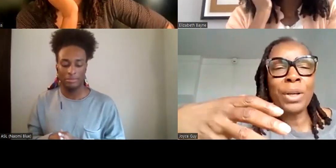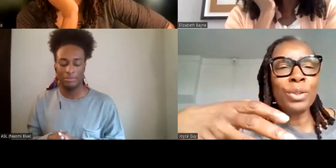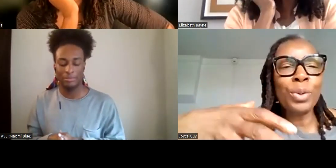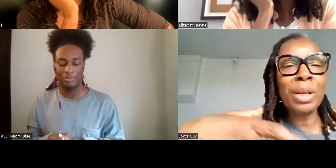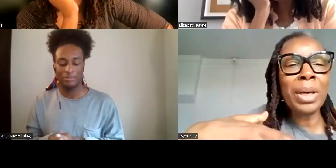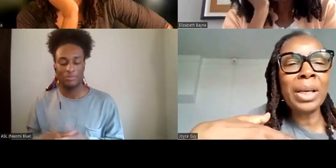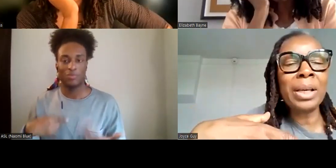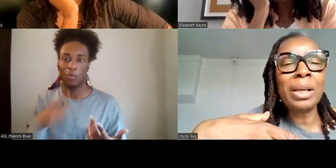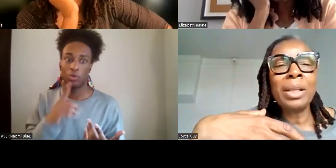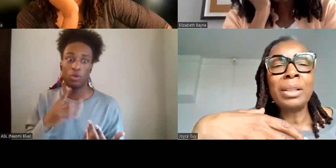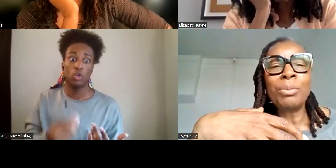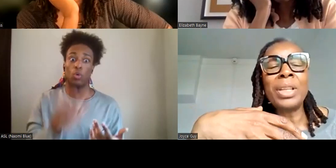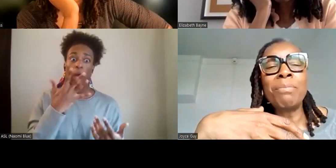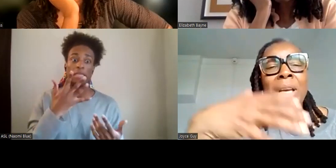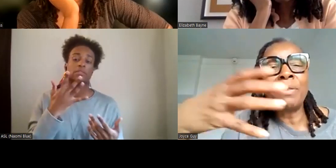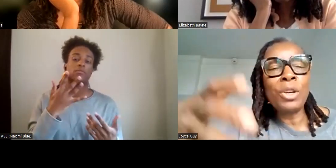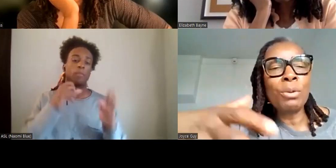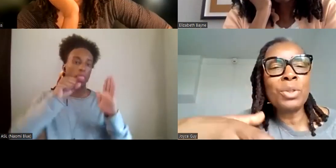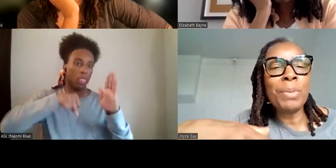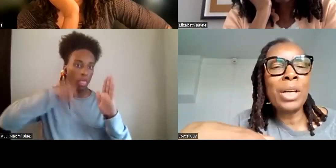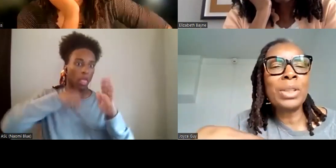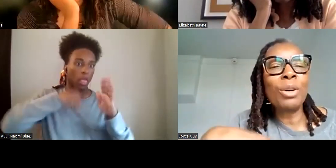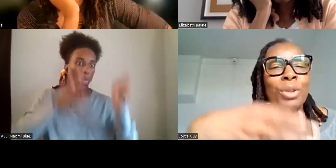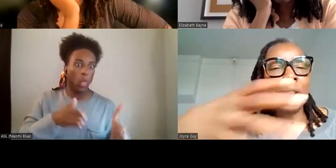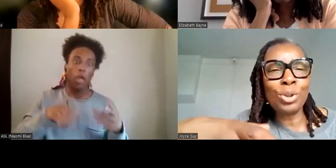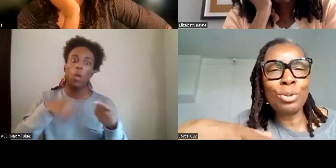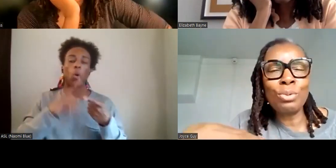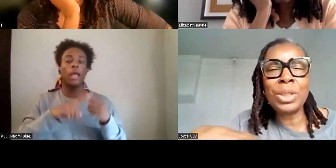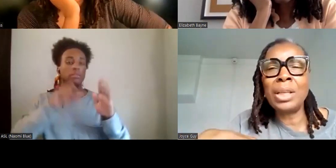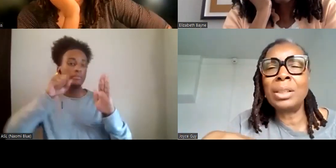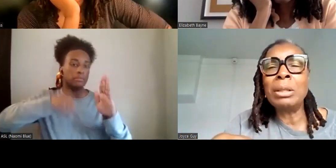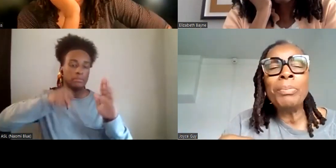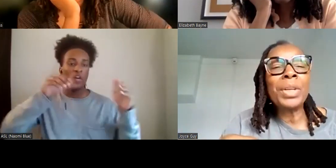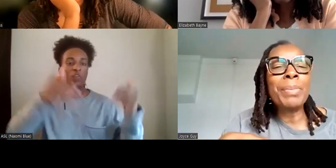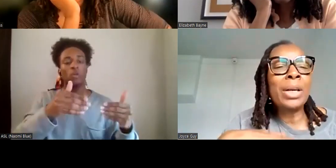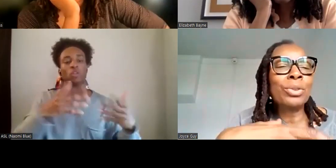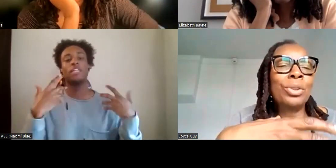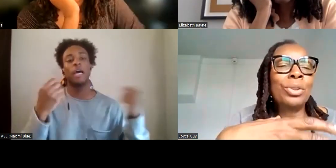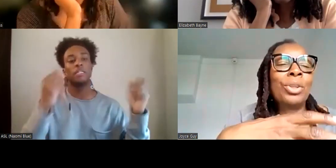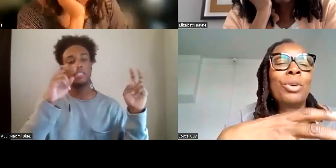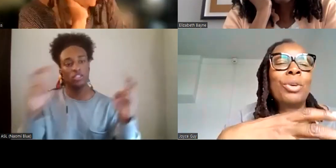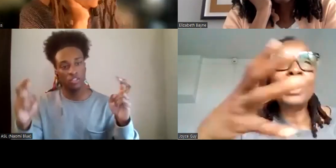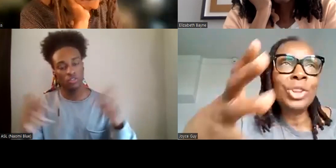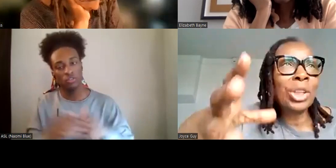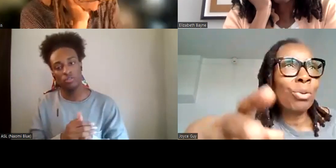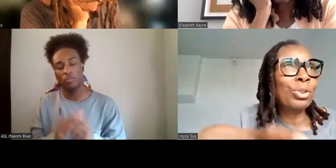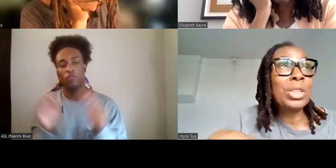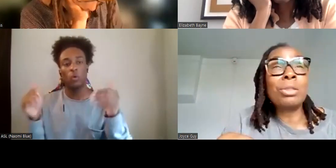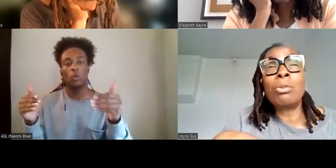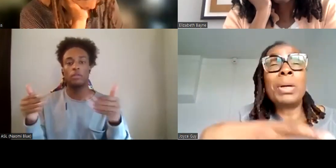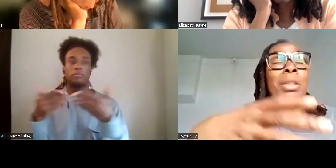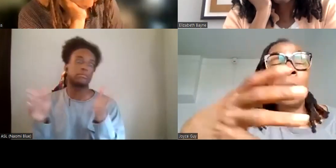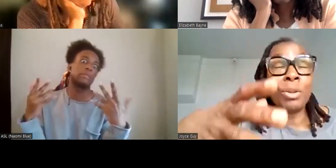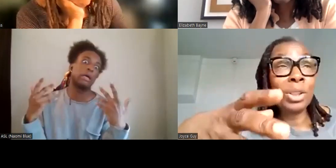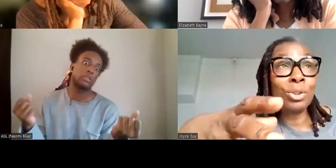white filmmakers, when they've made films about health issues and about, health in general,